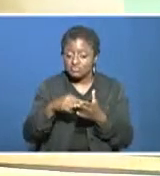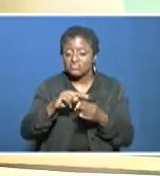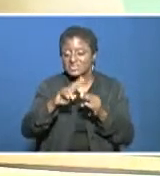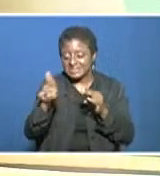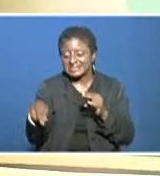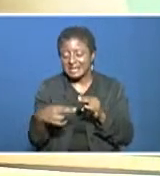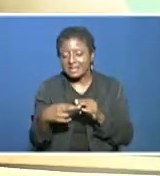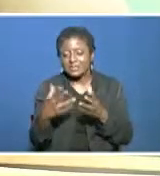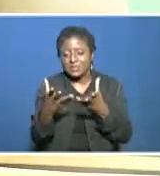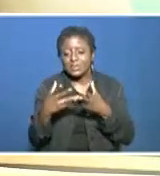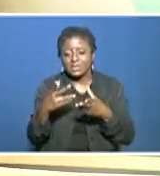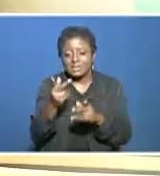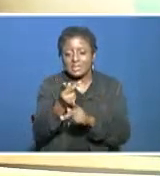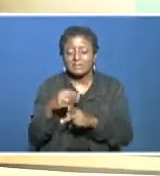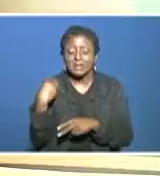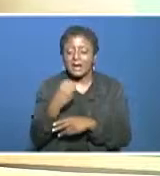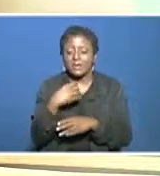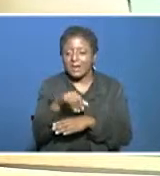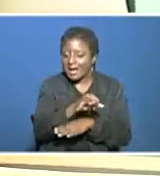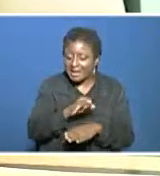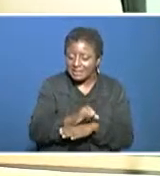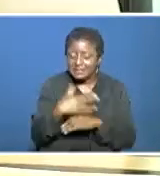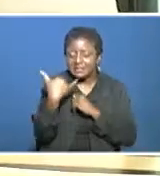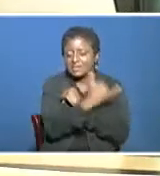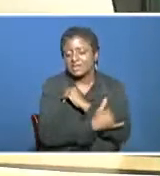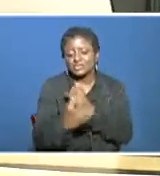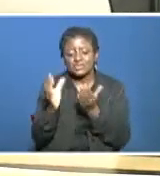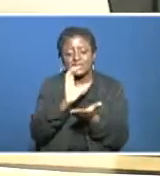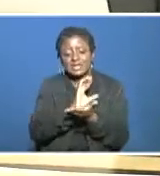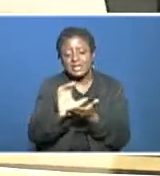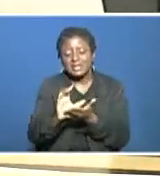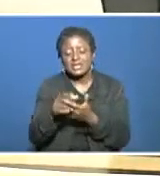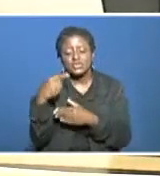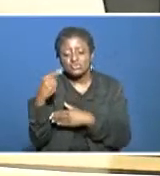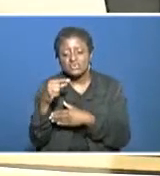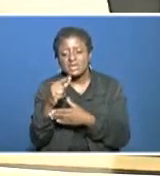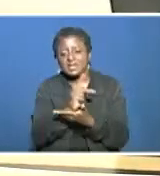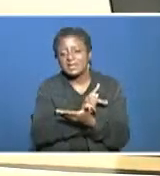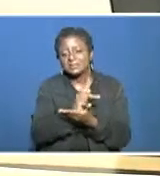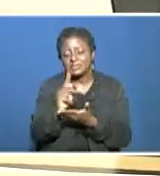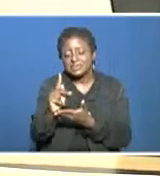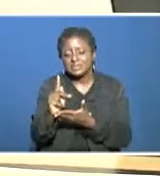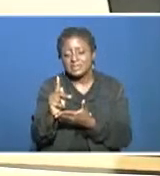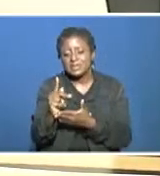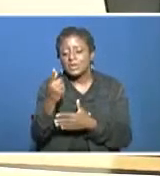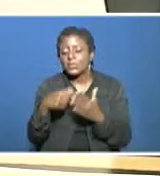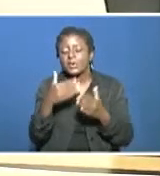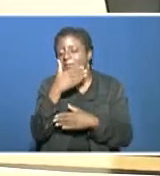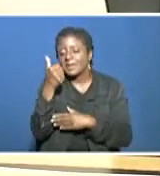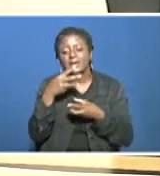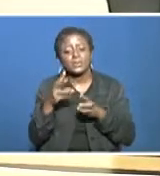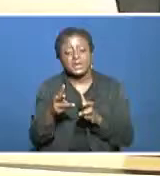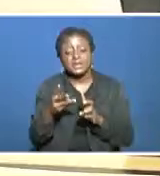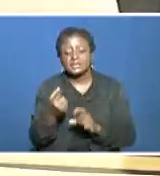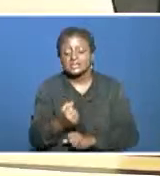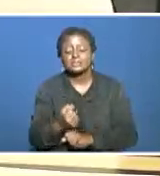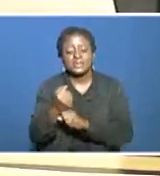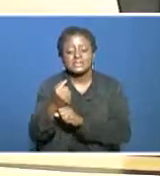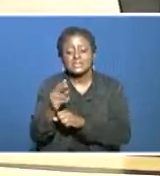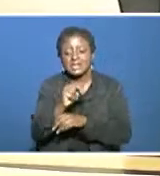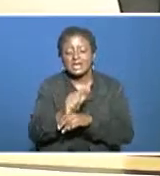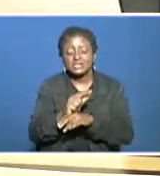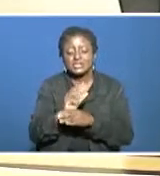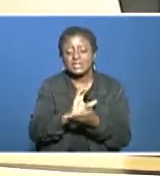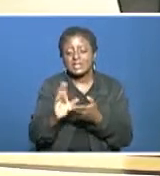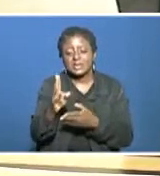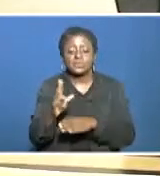clean, green, pristine. And so we thought what better way than to sponsor a national cleanup. We don't have the manpower to do the